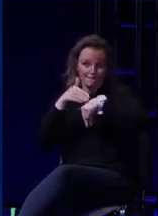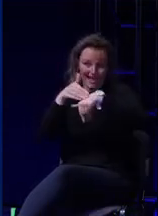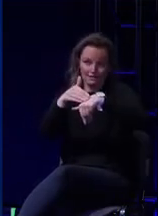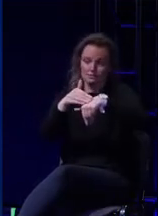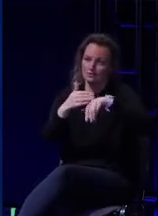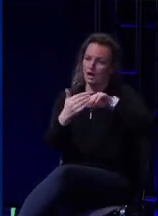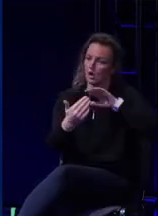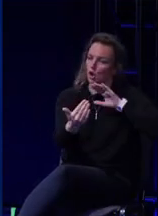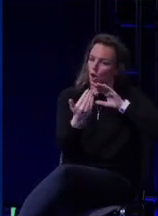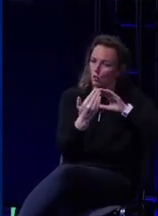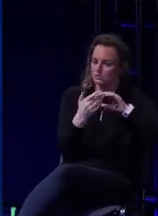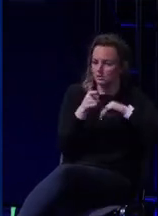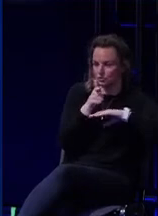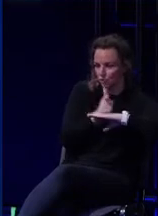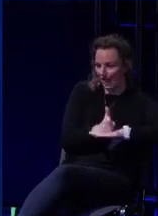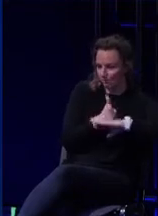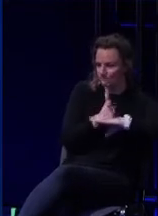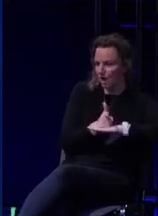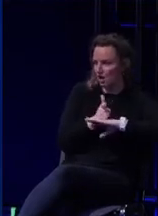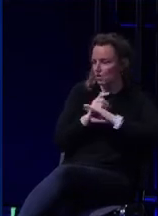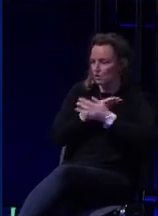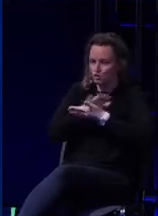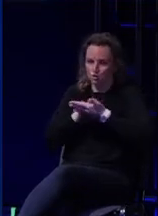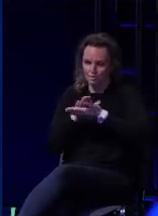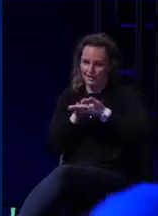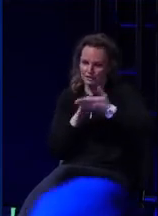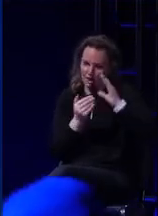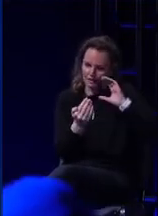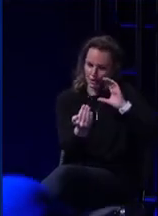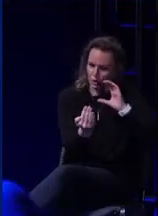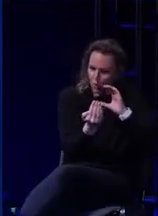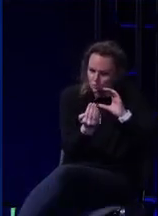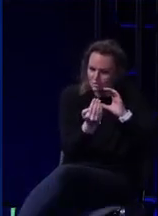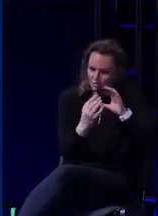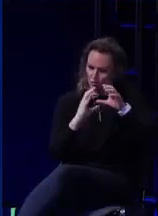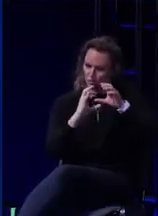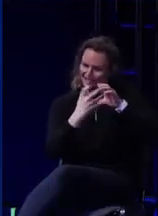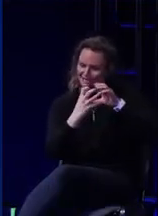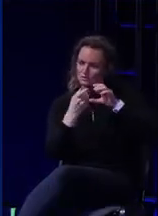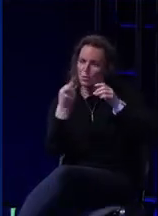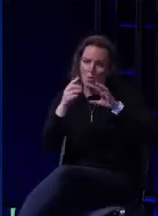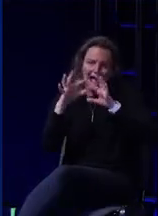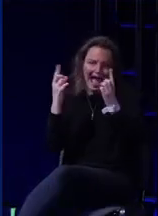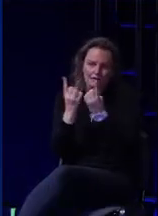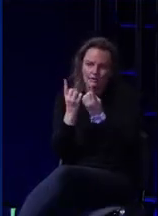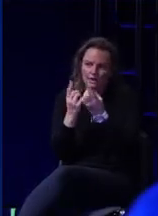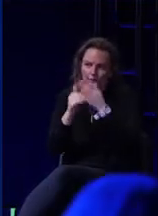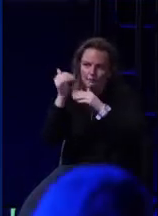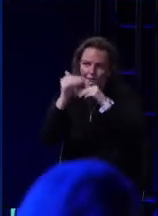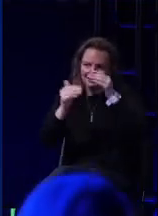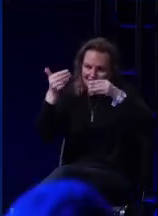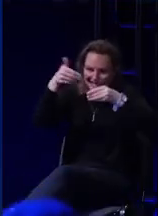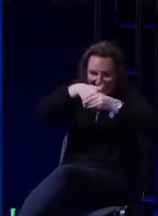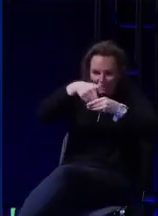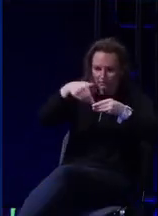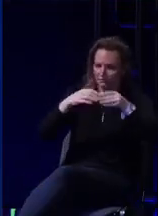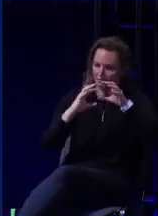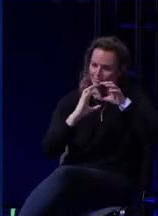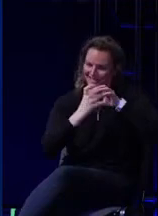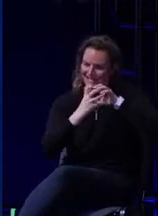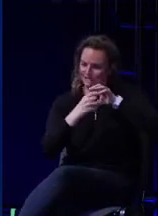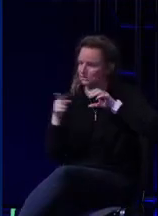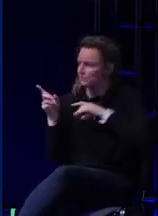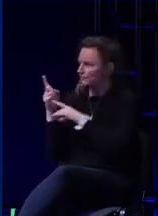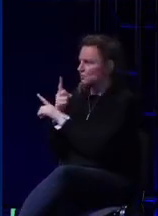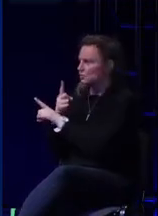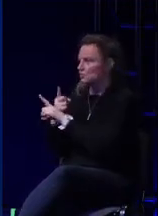Yeah, kind of, or it like. as in like a proximity to the lens? Or like anything within the lens. Where he said something about a lens extension, or I don't know.